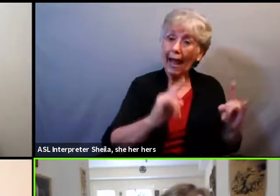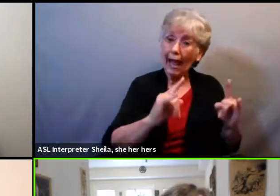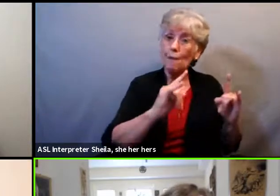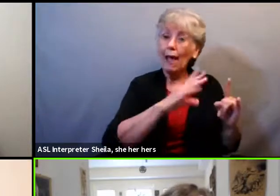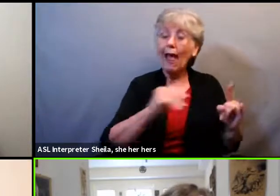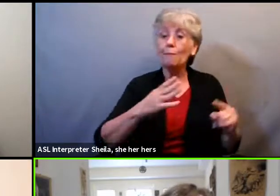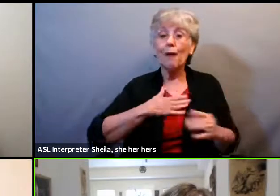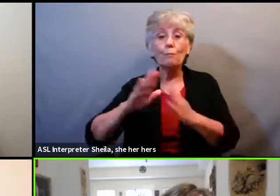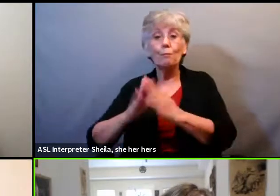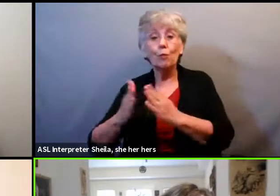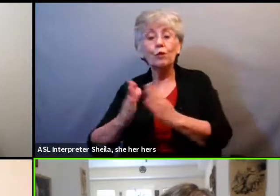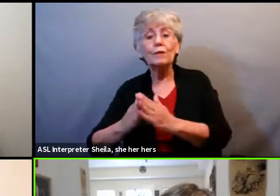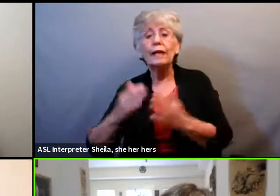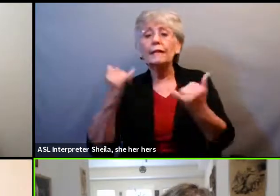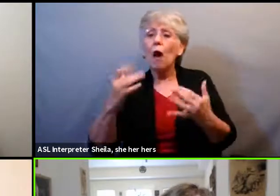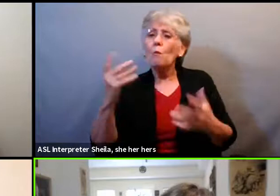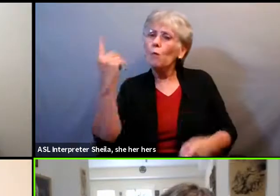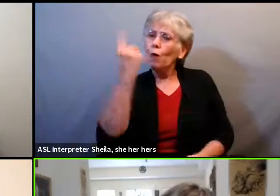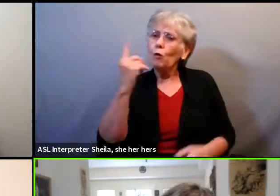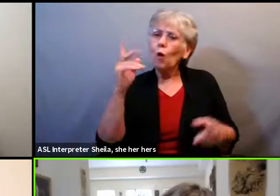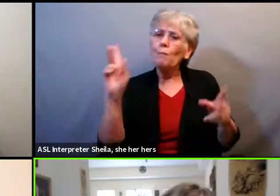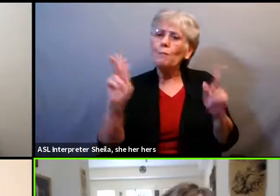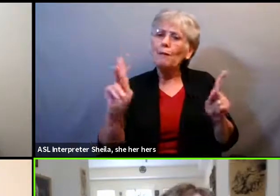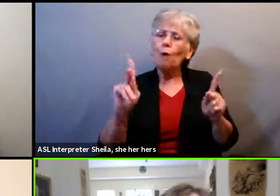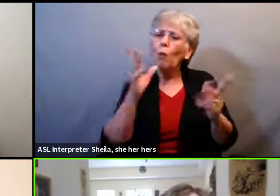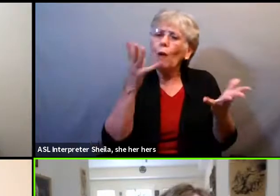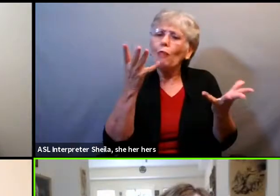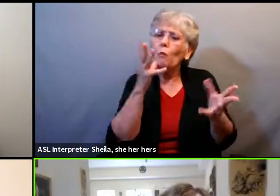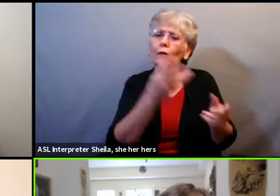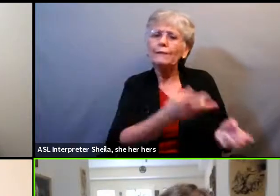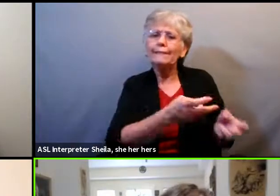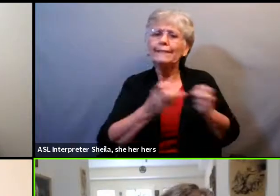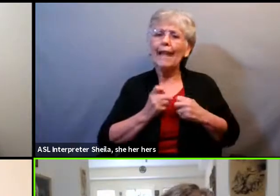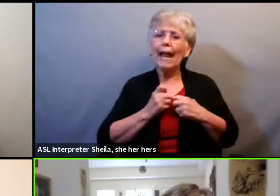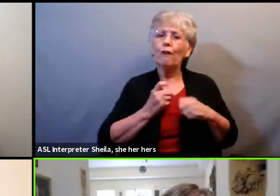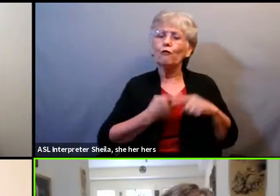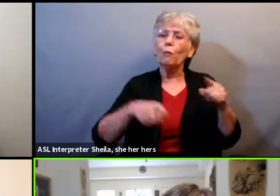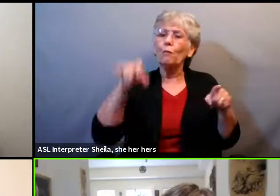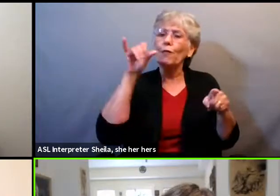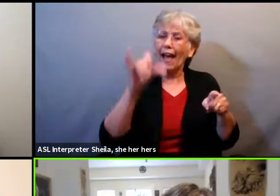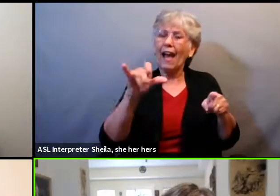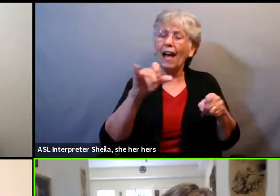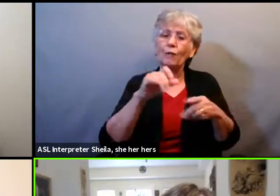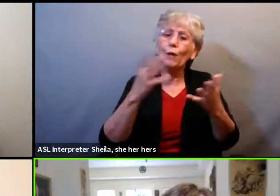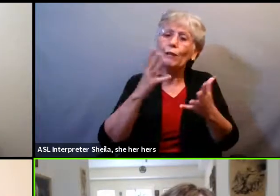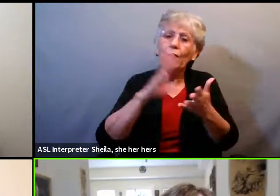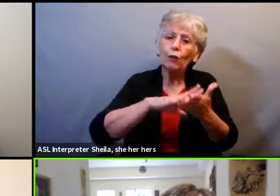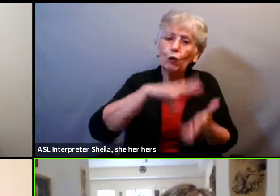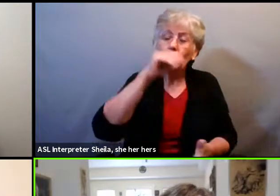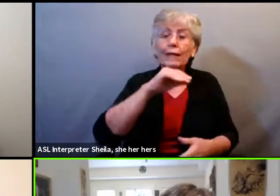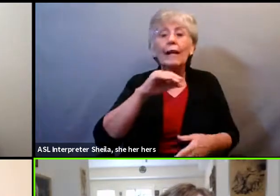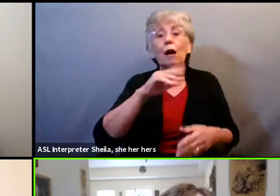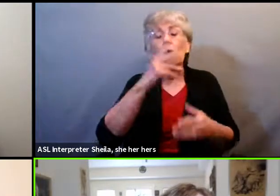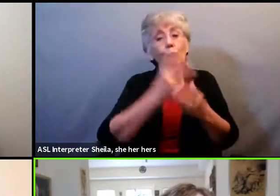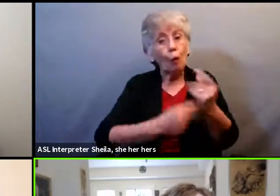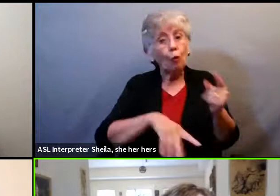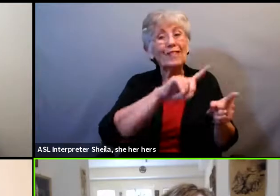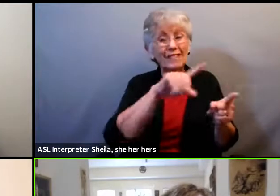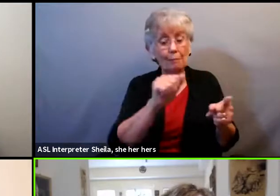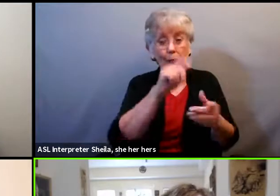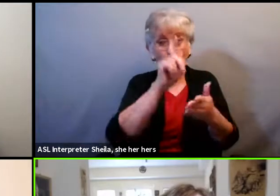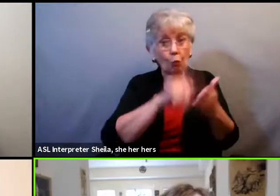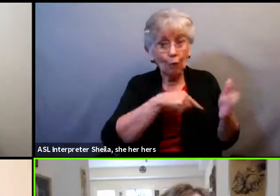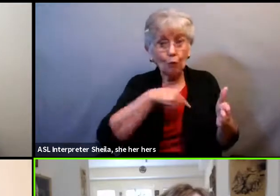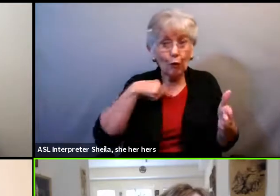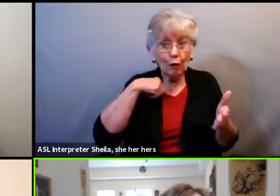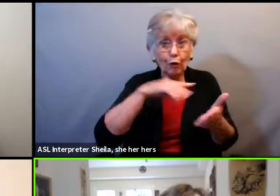they've learned? Both disabled people, what are we taking from what we're learning? Is it empowering